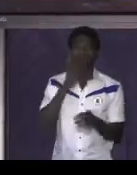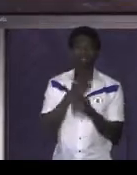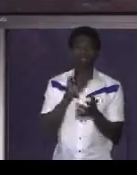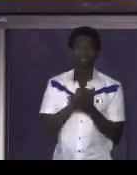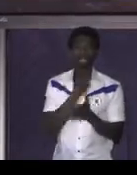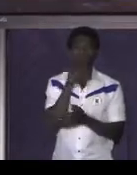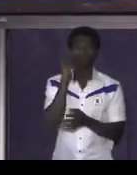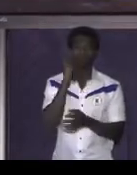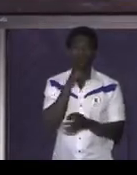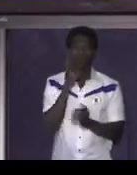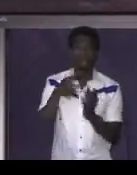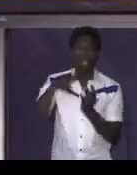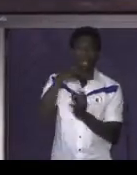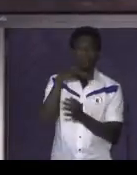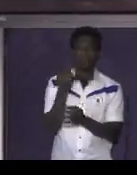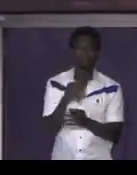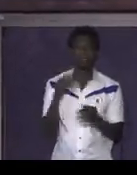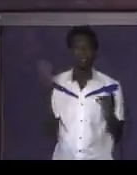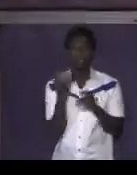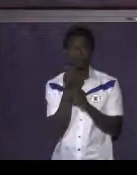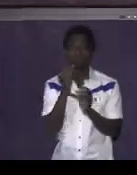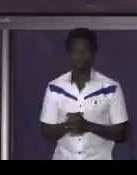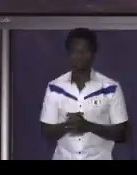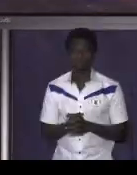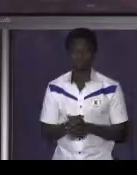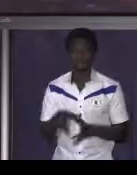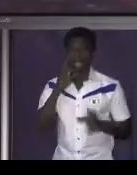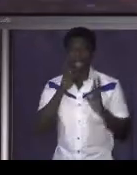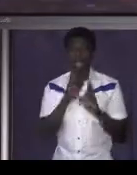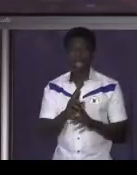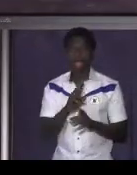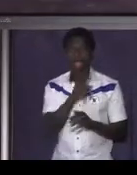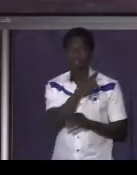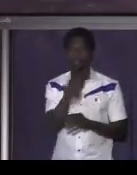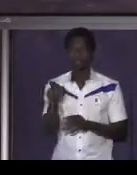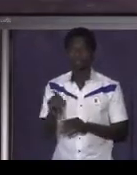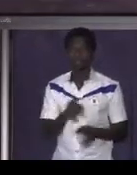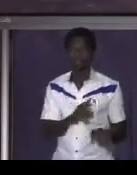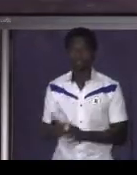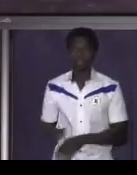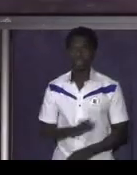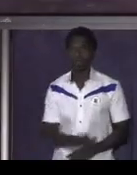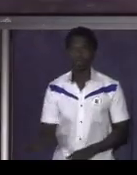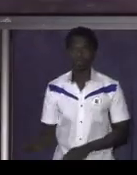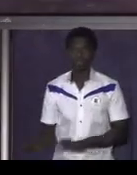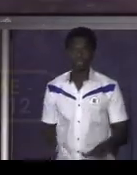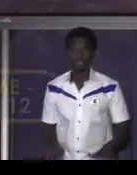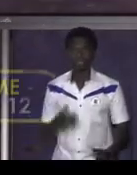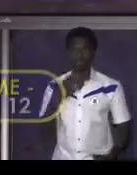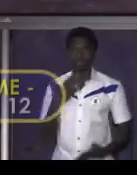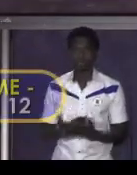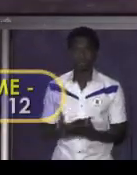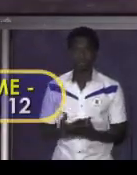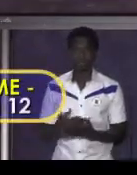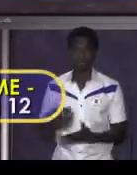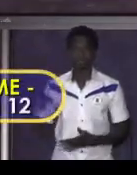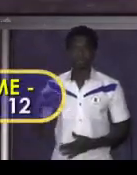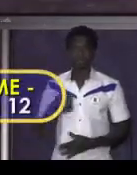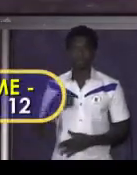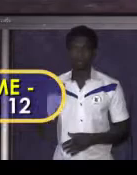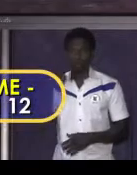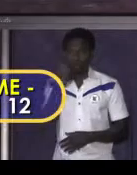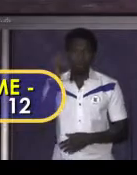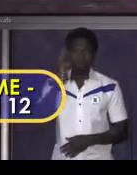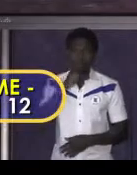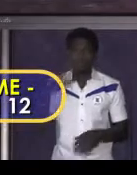be among the winners today? Good. Are you ready, pupils? Good. Who will be the winner